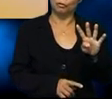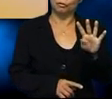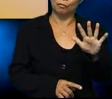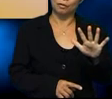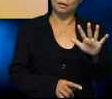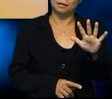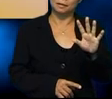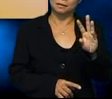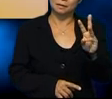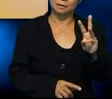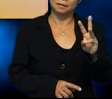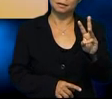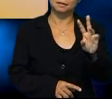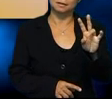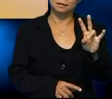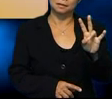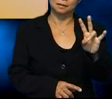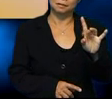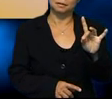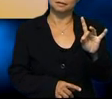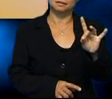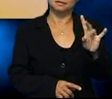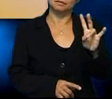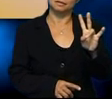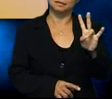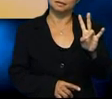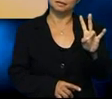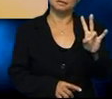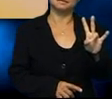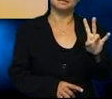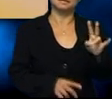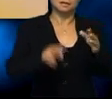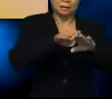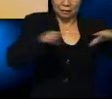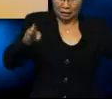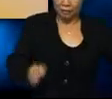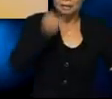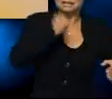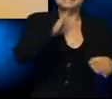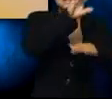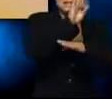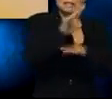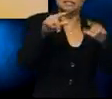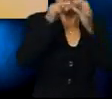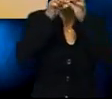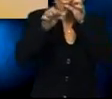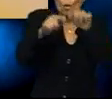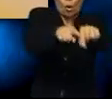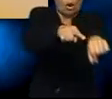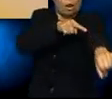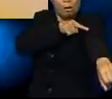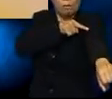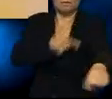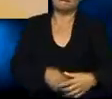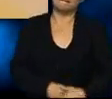1, 2, 3, 4, 5, 6, 7. This table is 7 straws